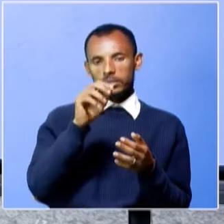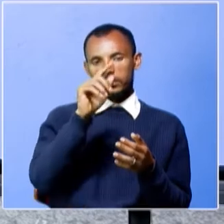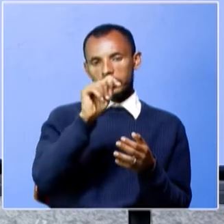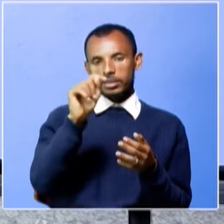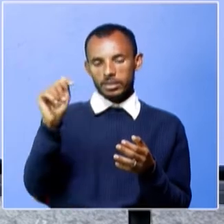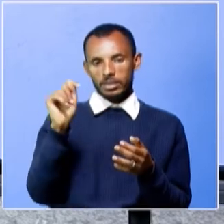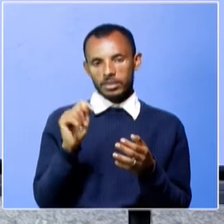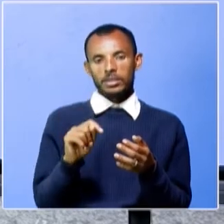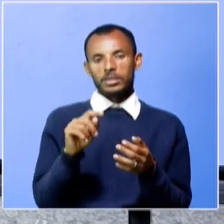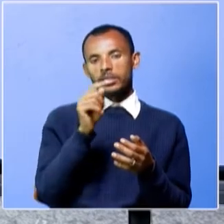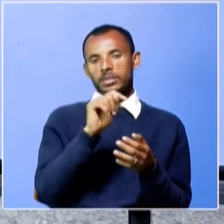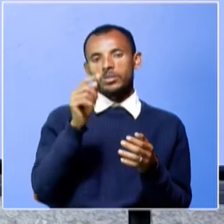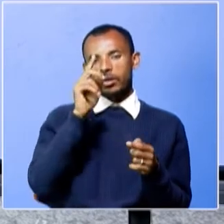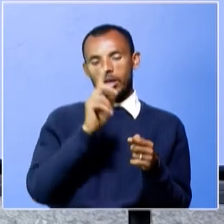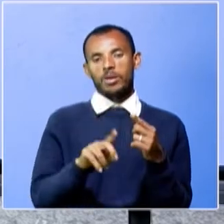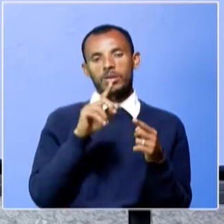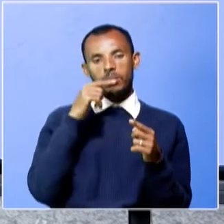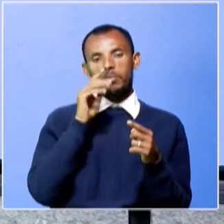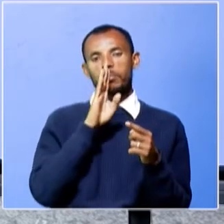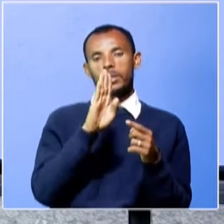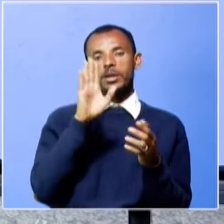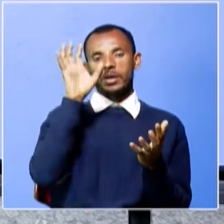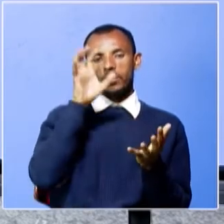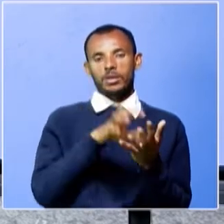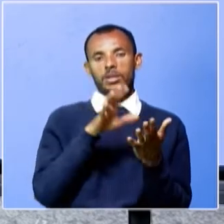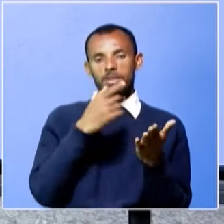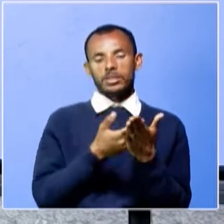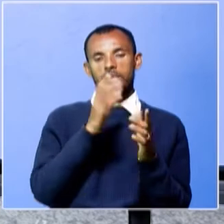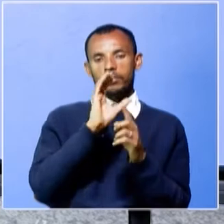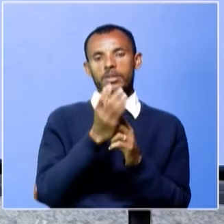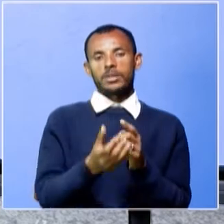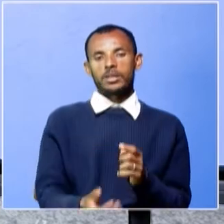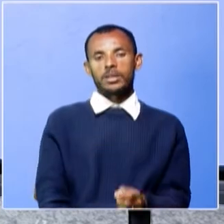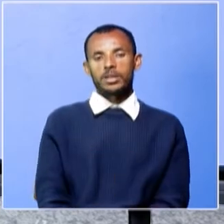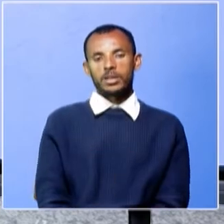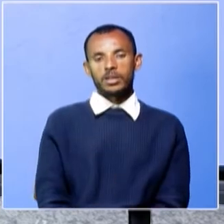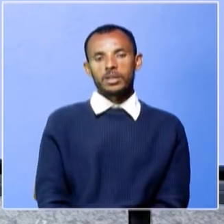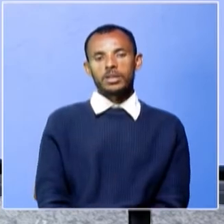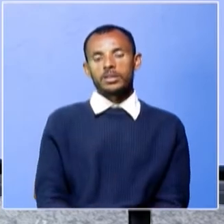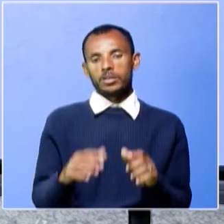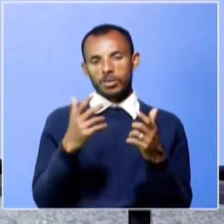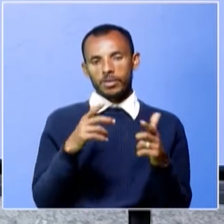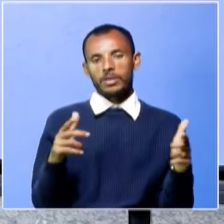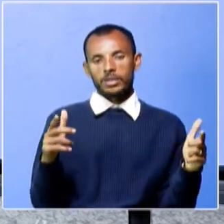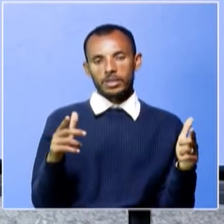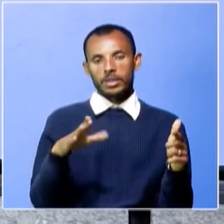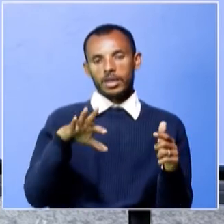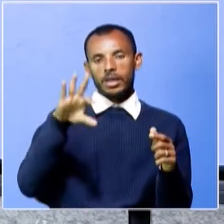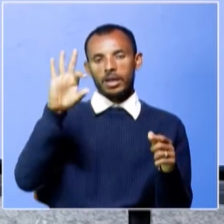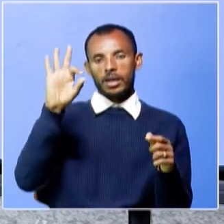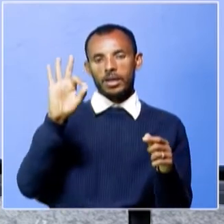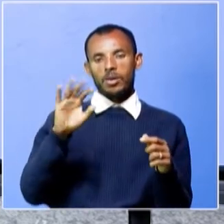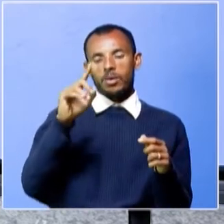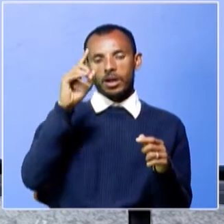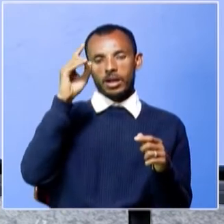TT. Okay, TT cannot be included in this event, right? So the probability of getting at least